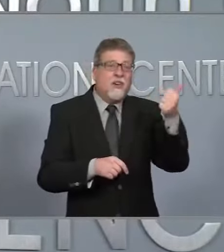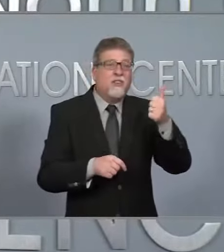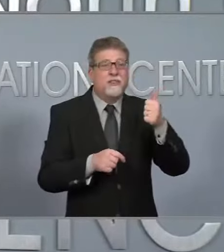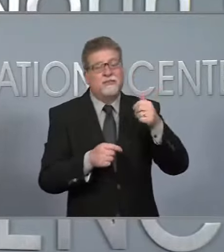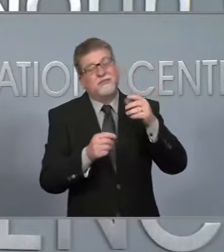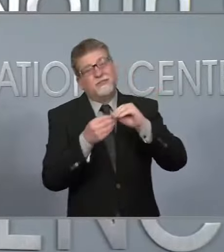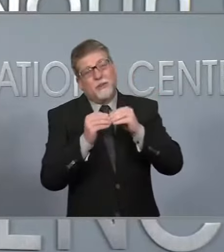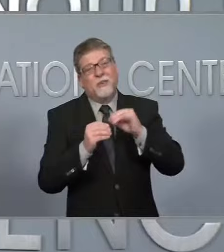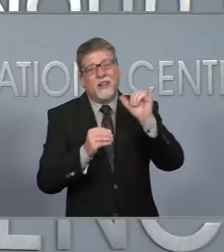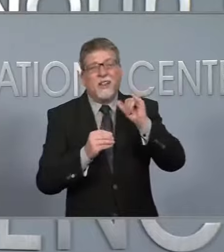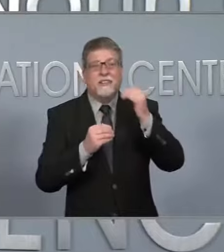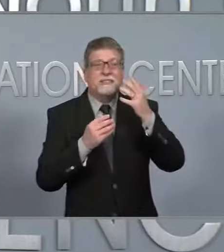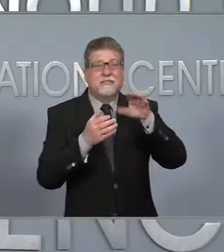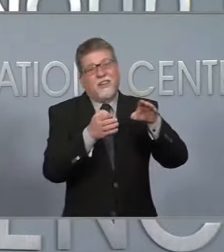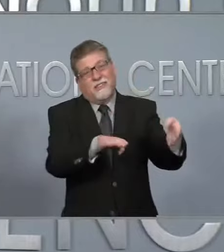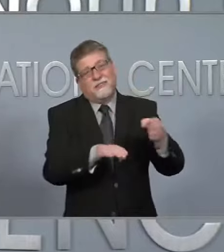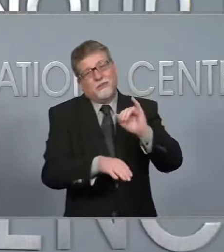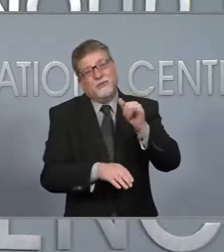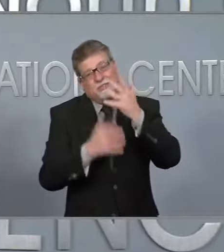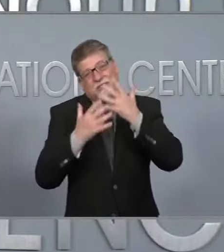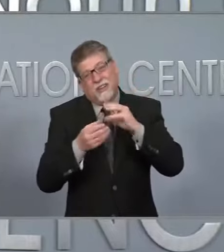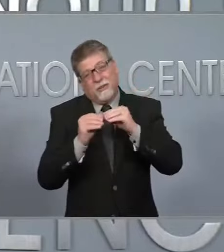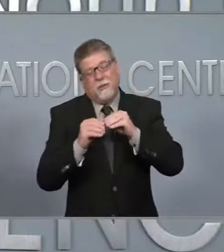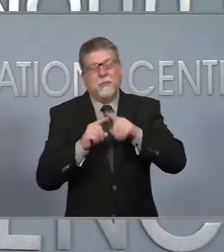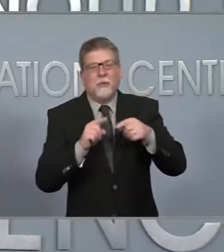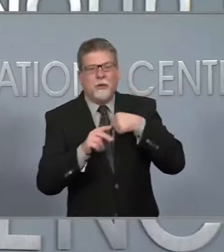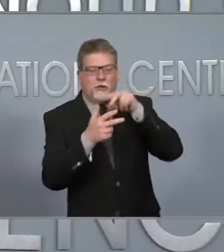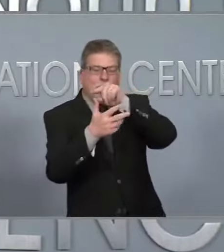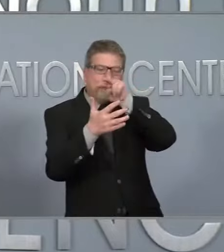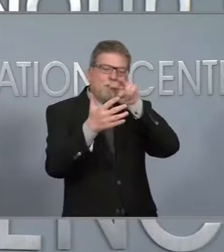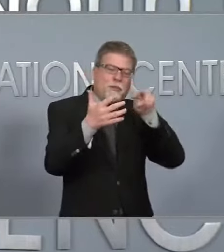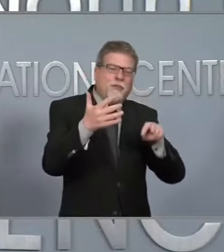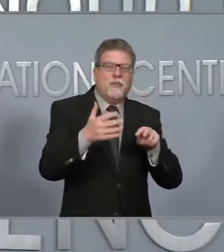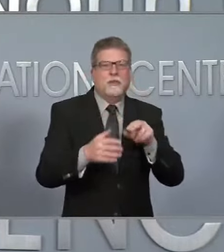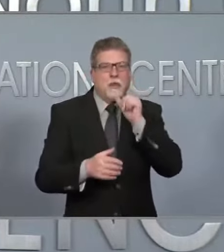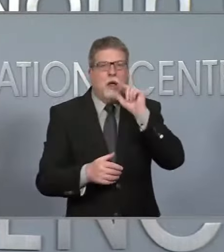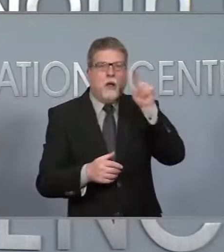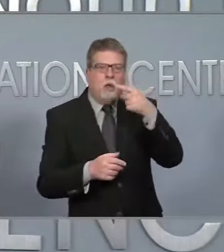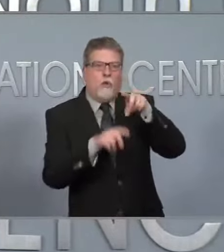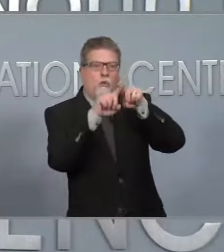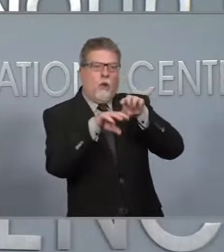view that's a little easier for us to get the picture of everything. Thank you.